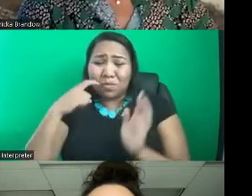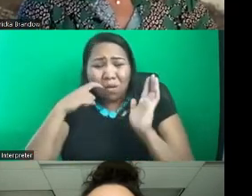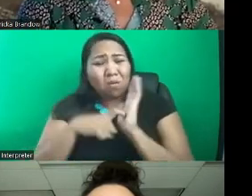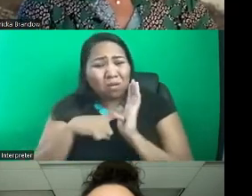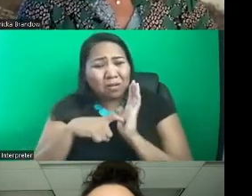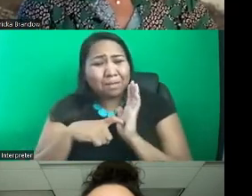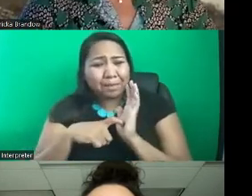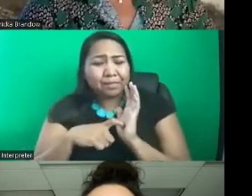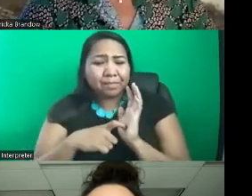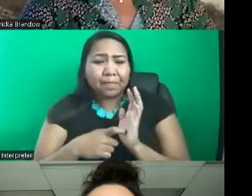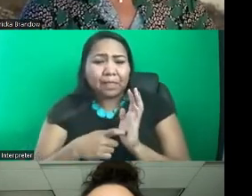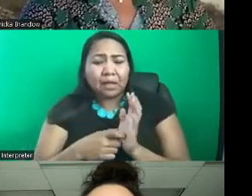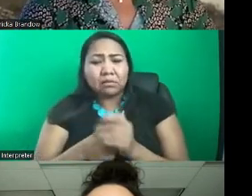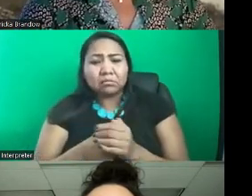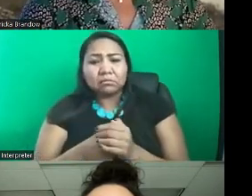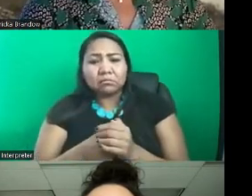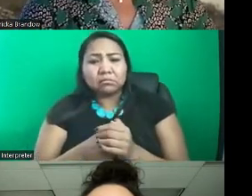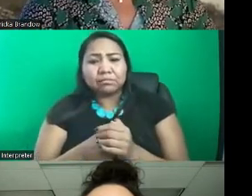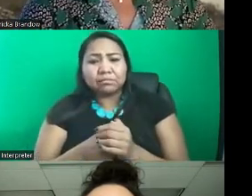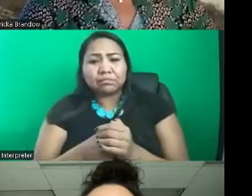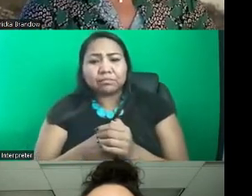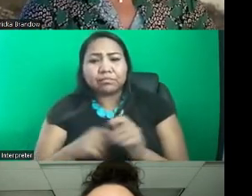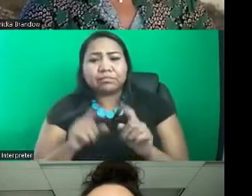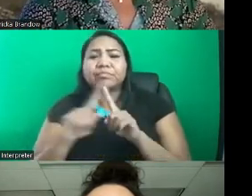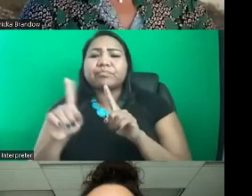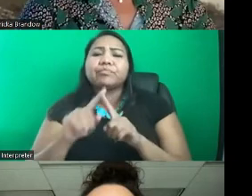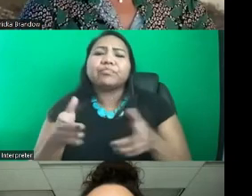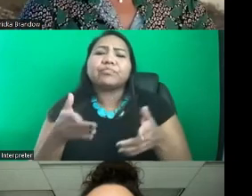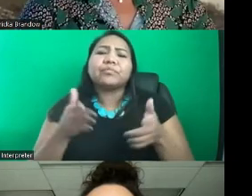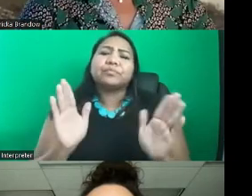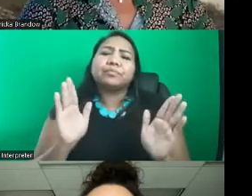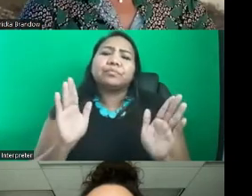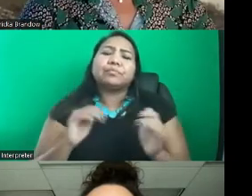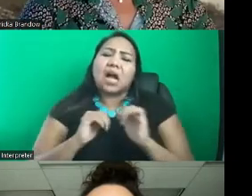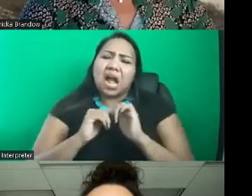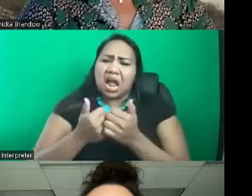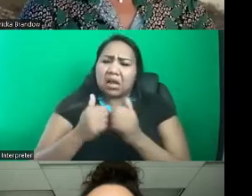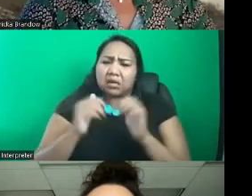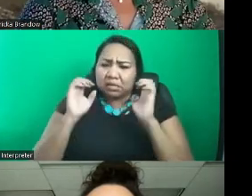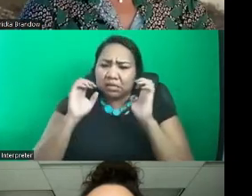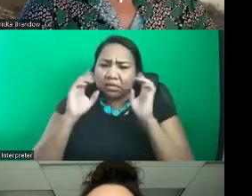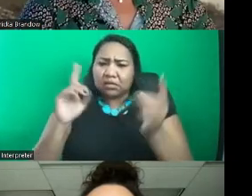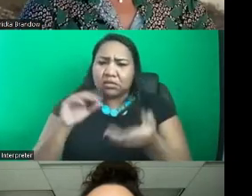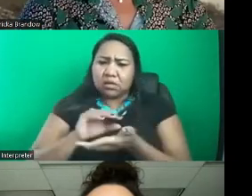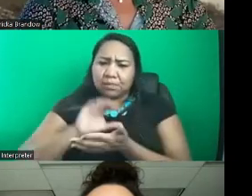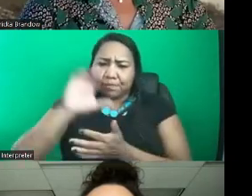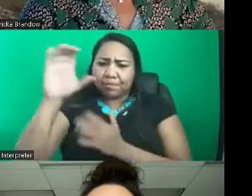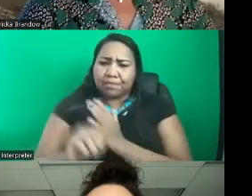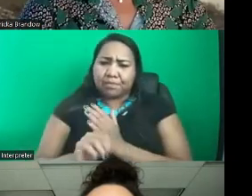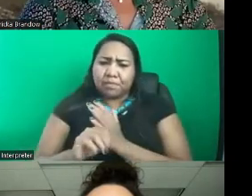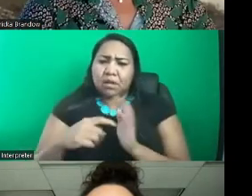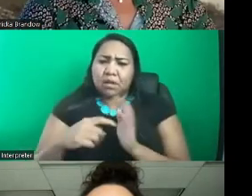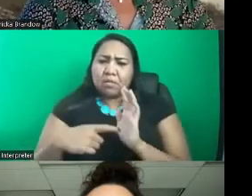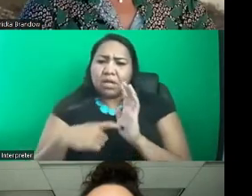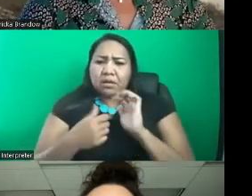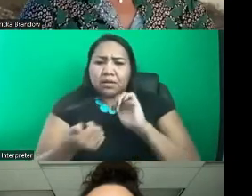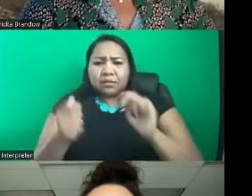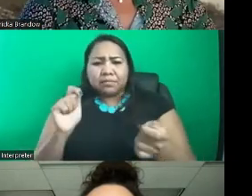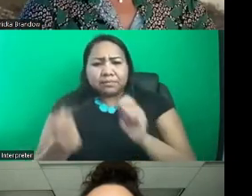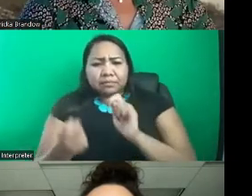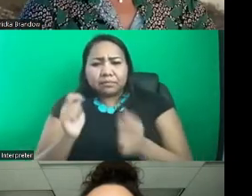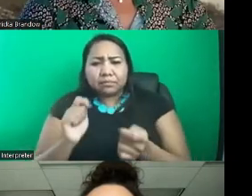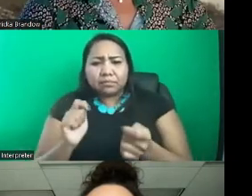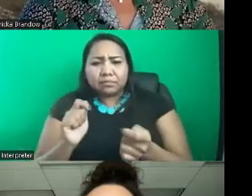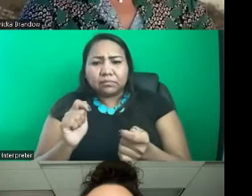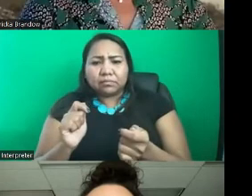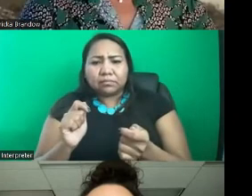which educational curriculum require some modifications to sometimes